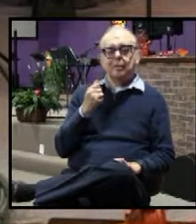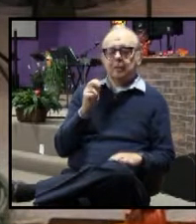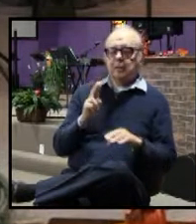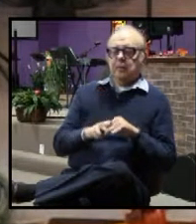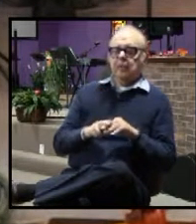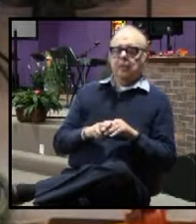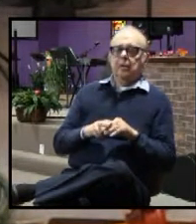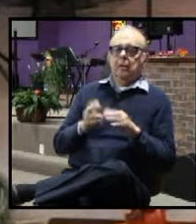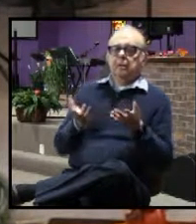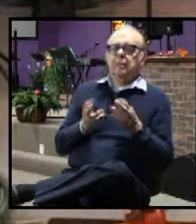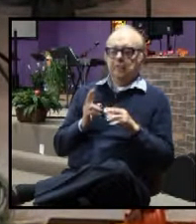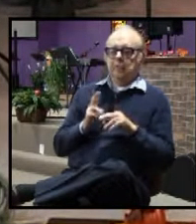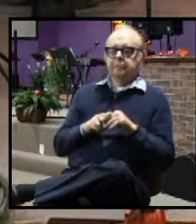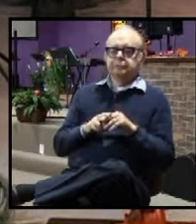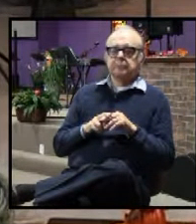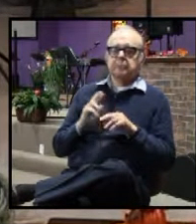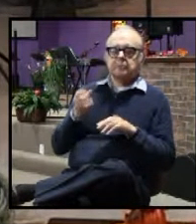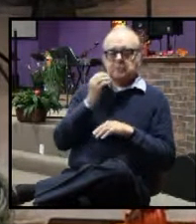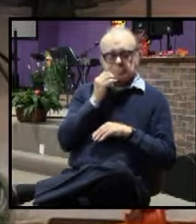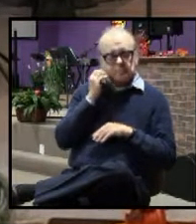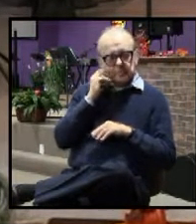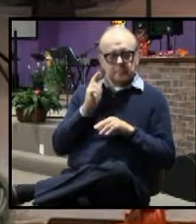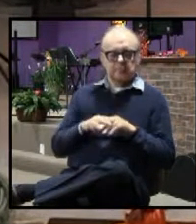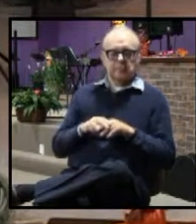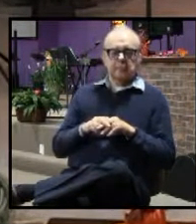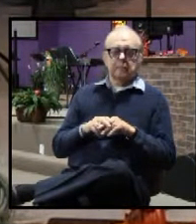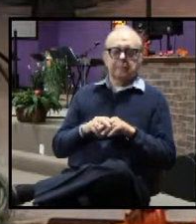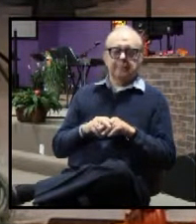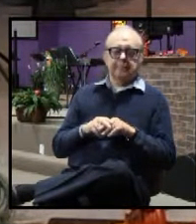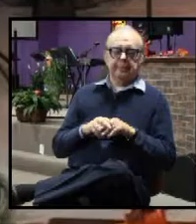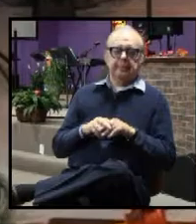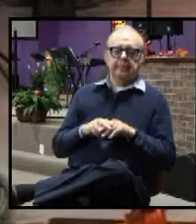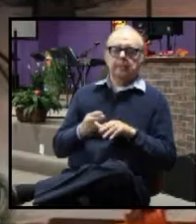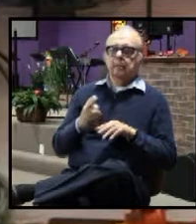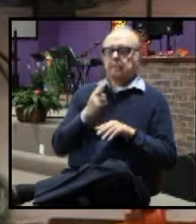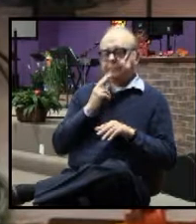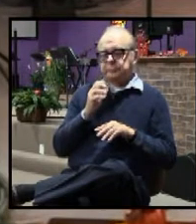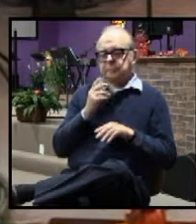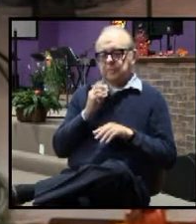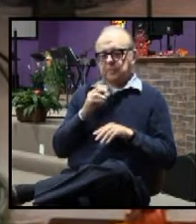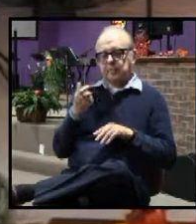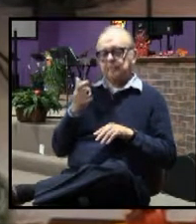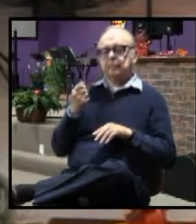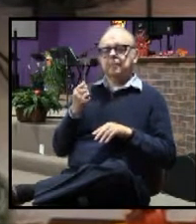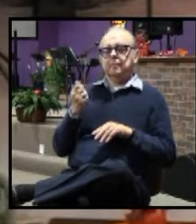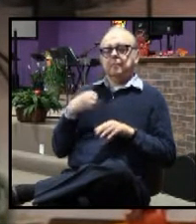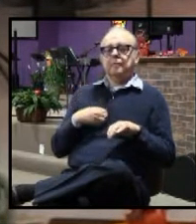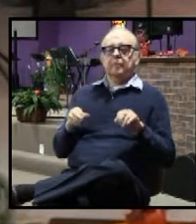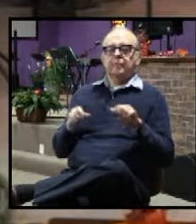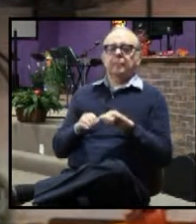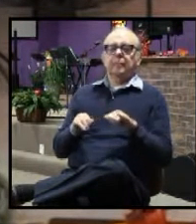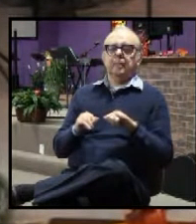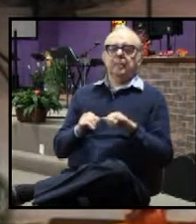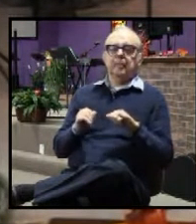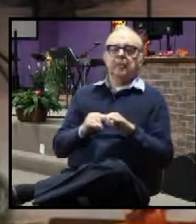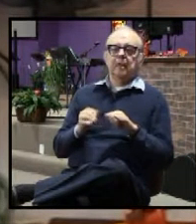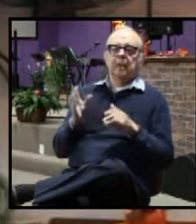But you can sit, if you wanted to, you could go to your home, sit in your cardigan sweater, smoke your pipe, have your degree,